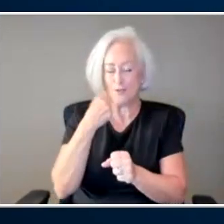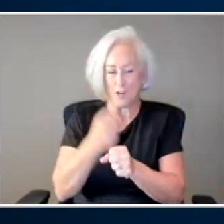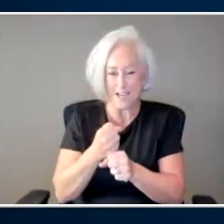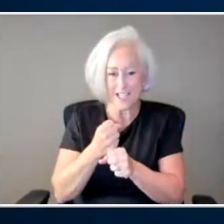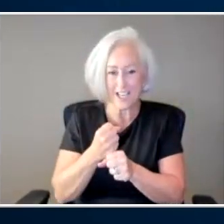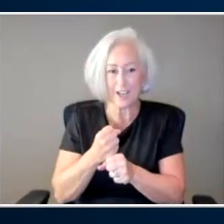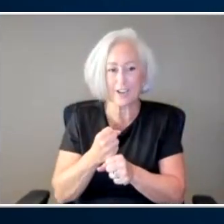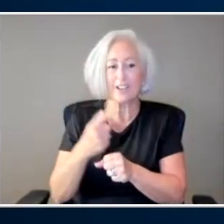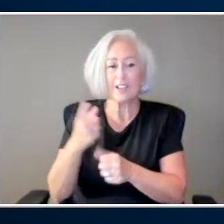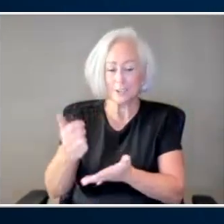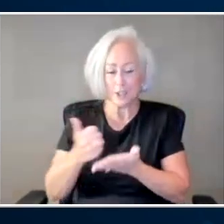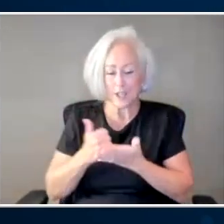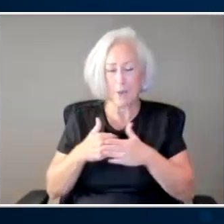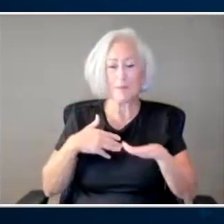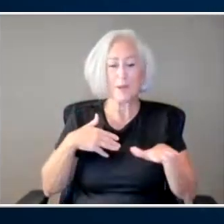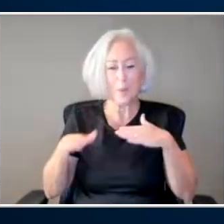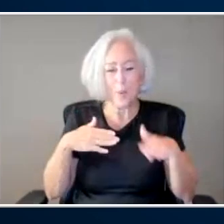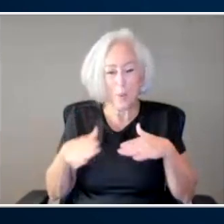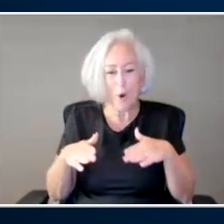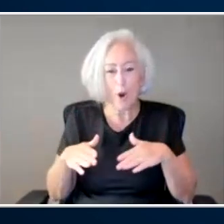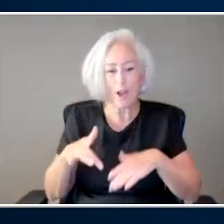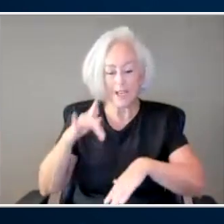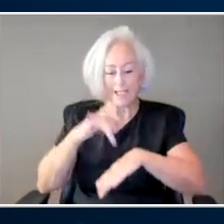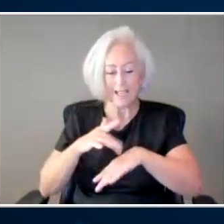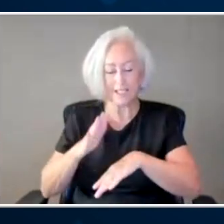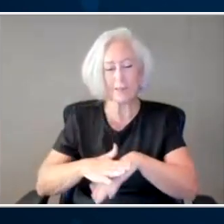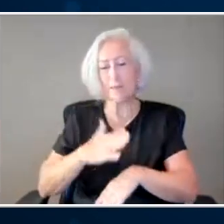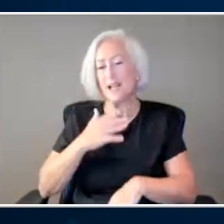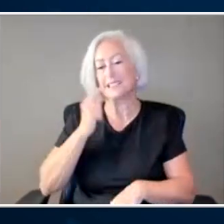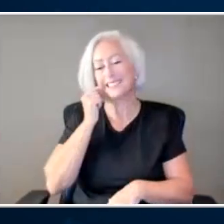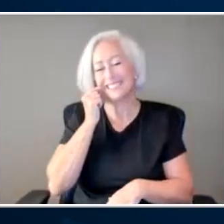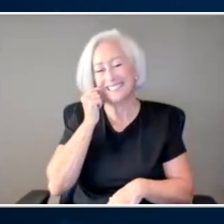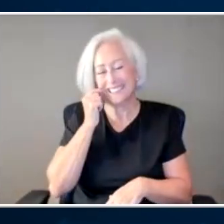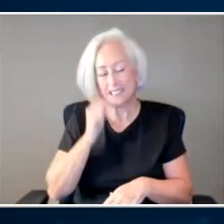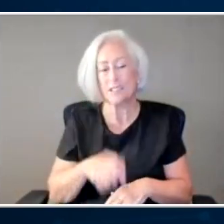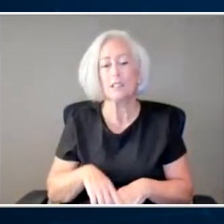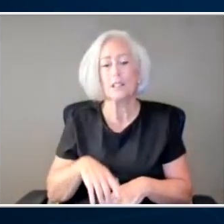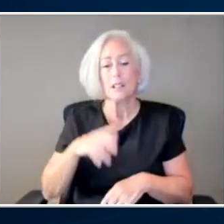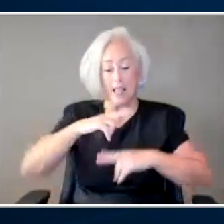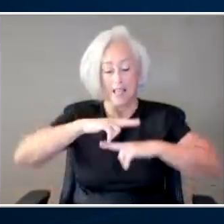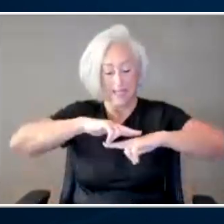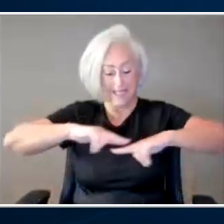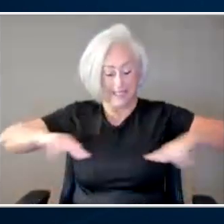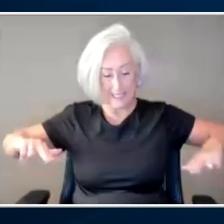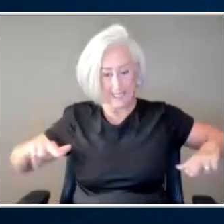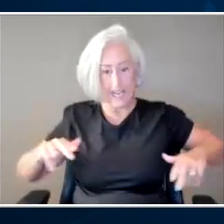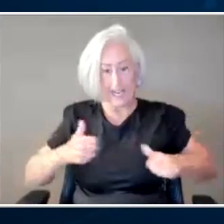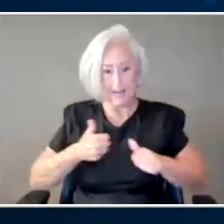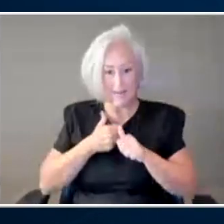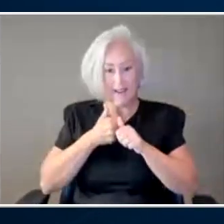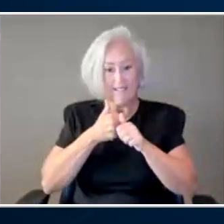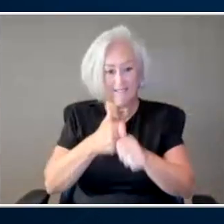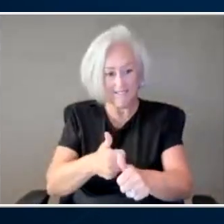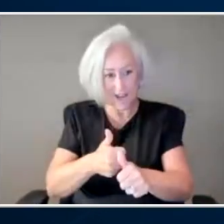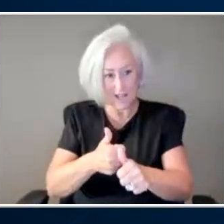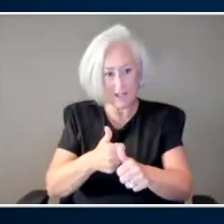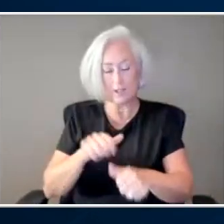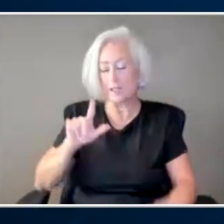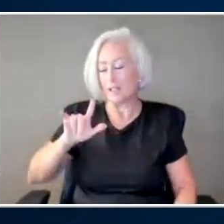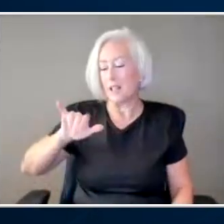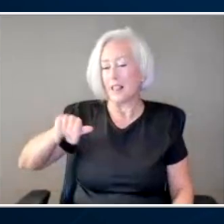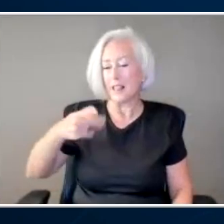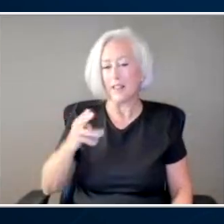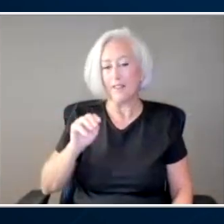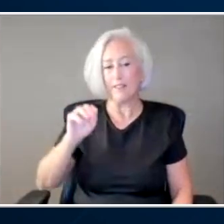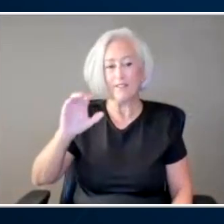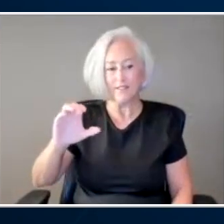walking, and she was able to touch my skin. But basically, the tape it follows all those like lymphatic, like Watershed.